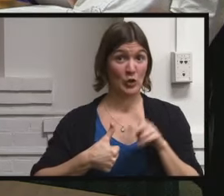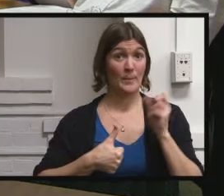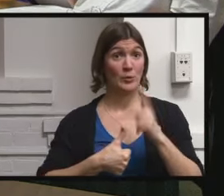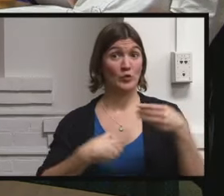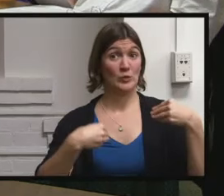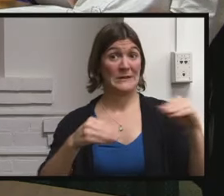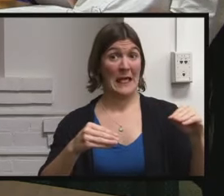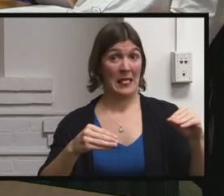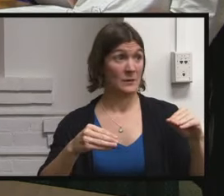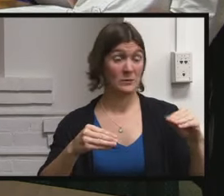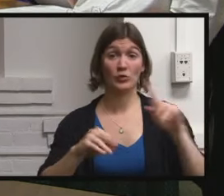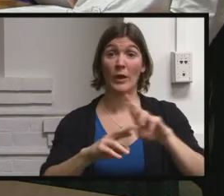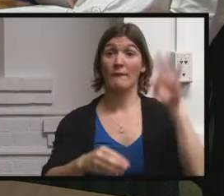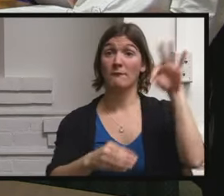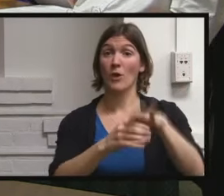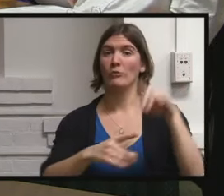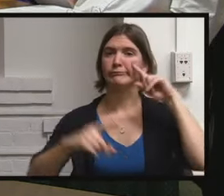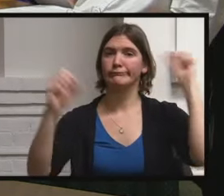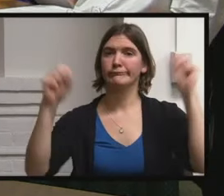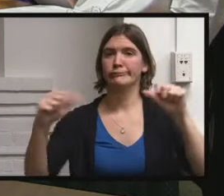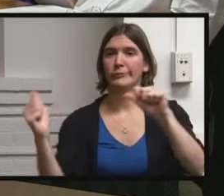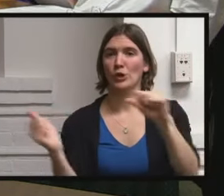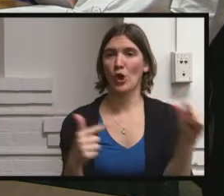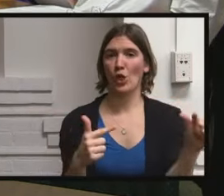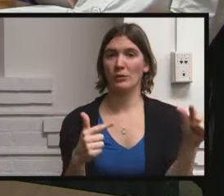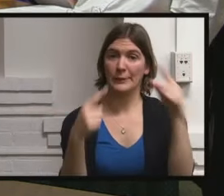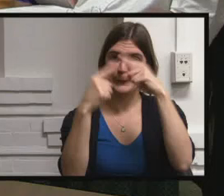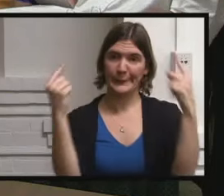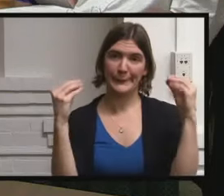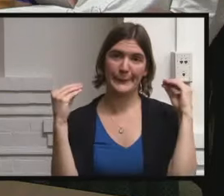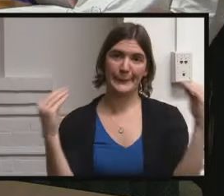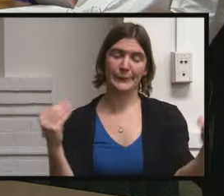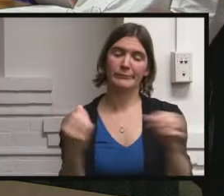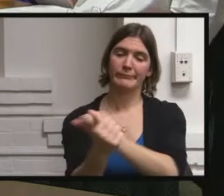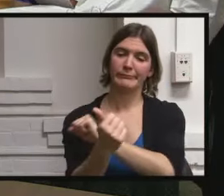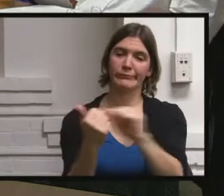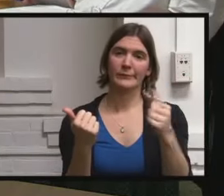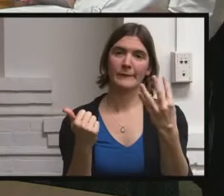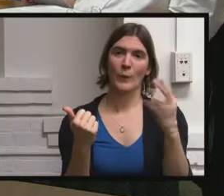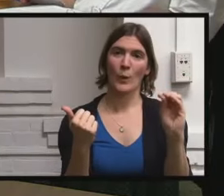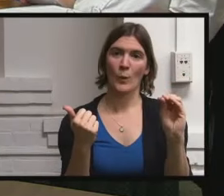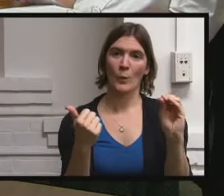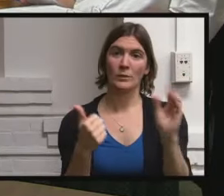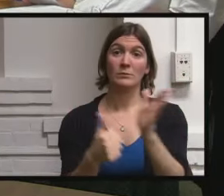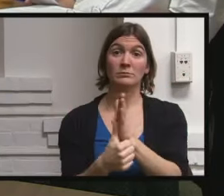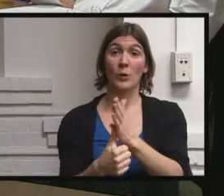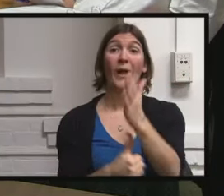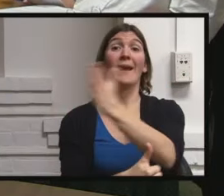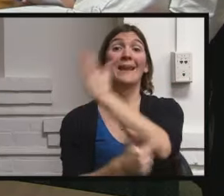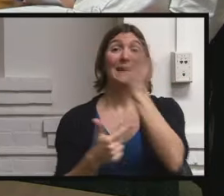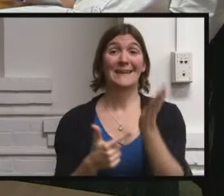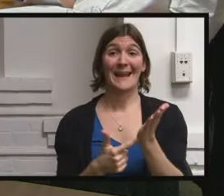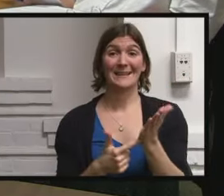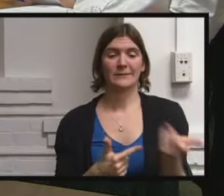sale? Hearing none, all those in favor, please say aye. Aye. Aye. We oppose retaining. That carries 4-0. Next.